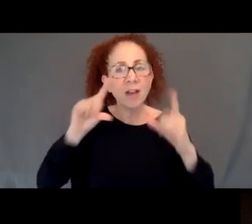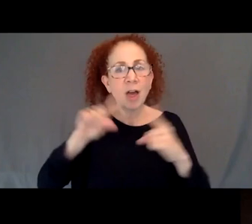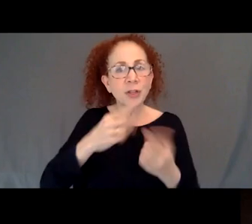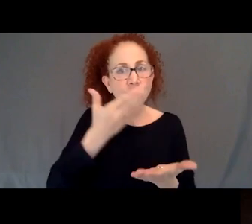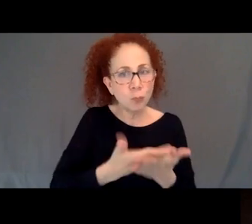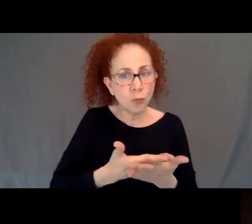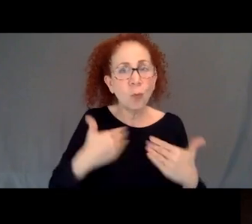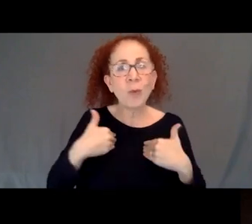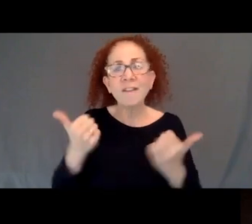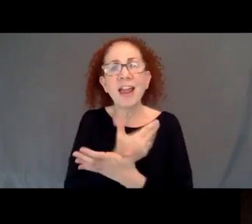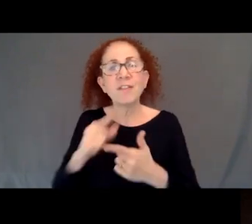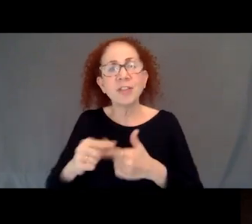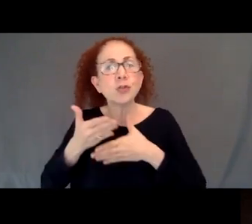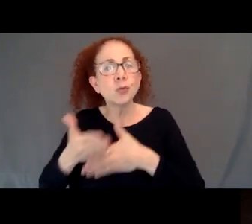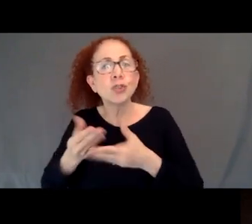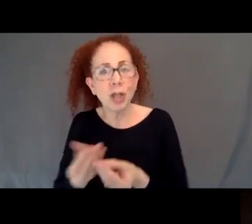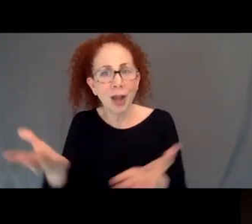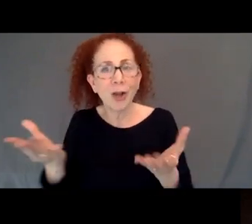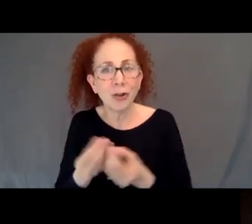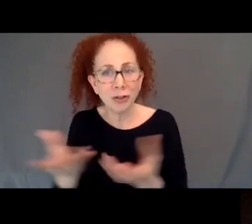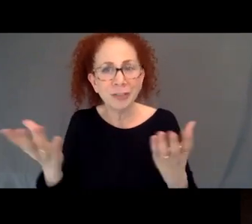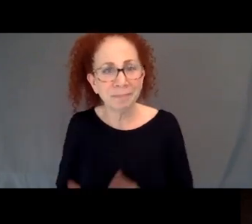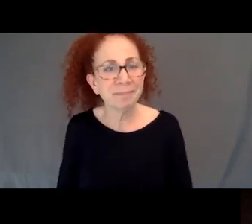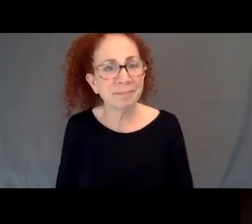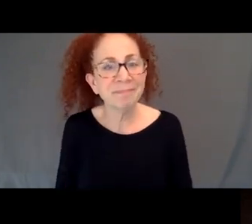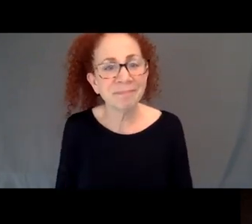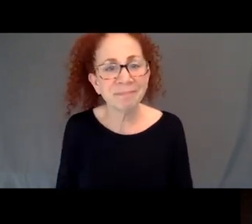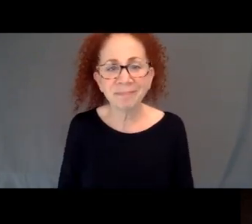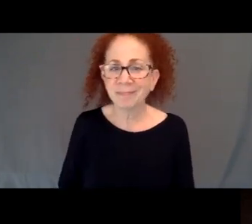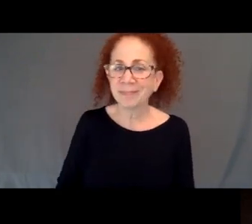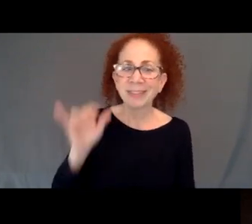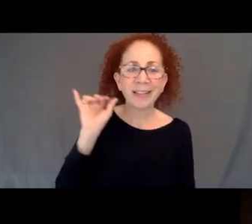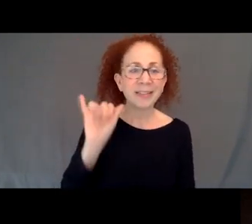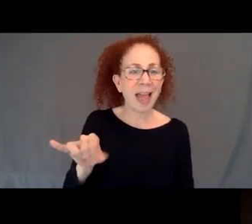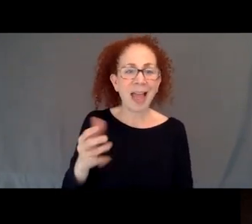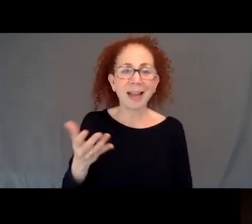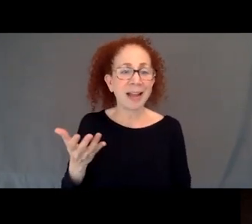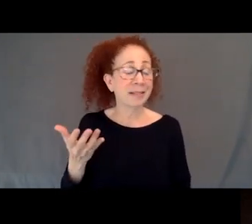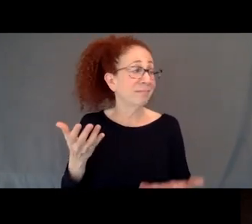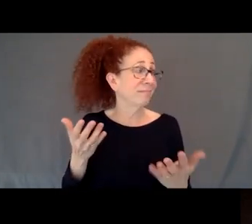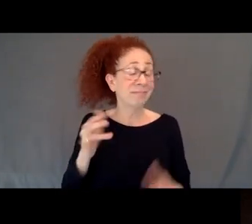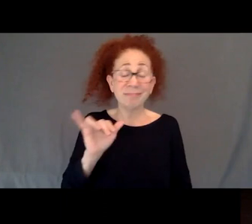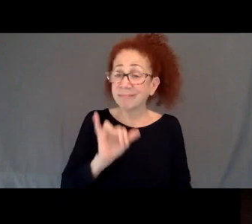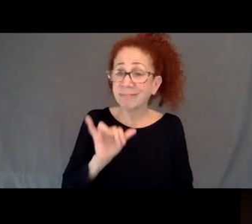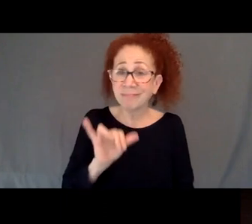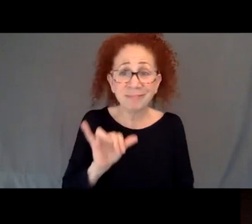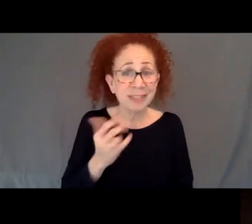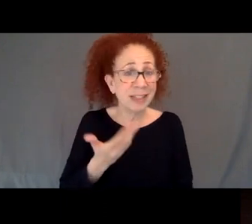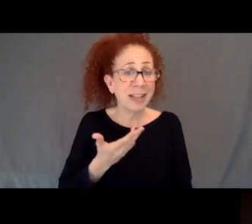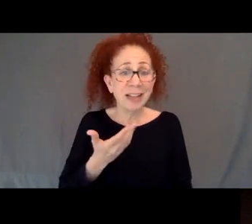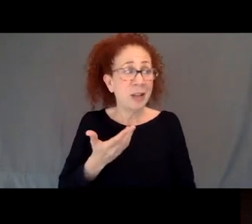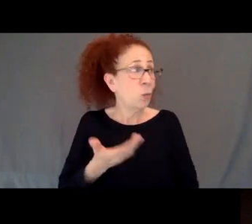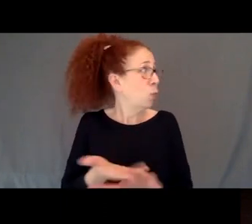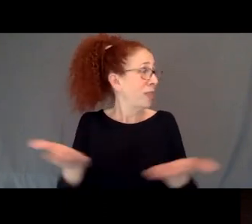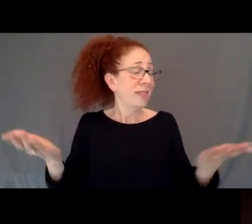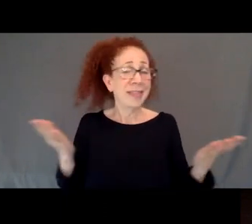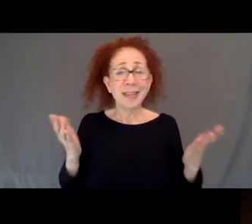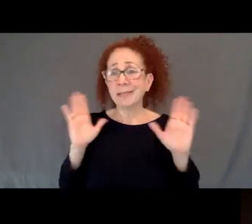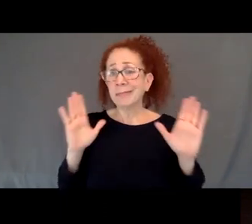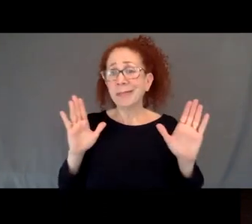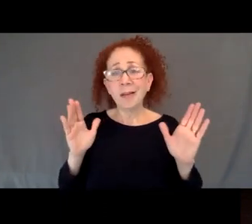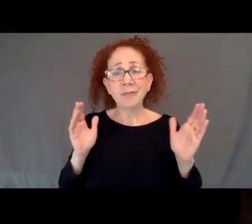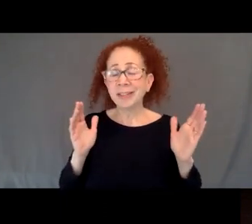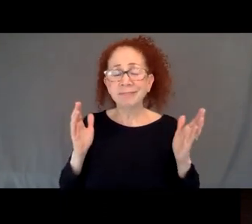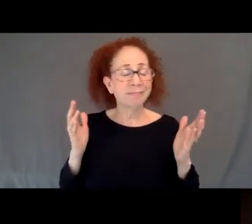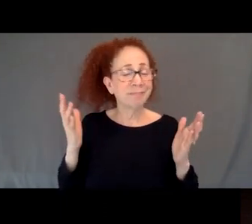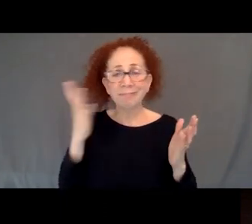to prove and everything to share. And yes, being with these lovely